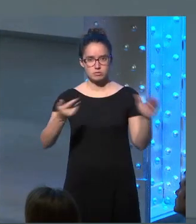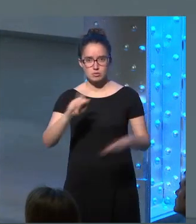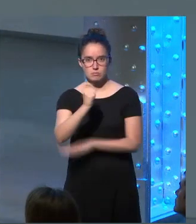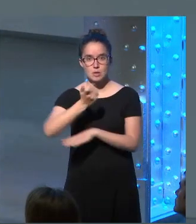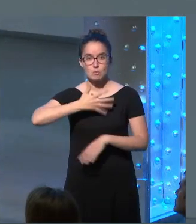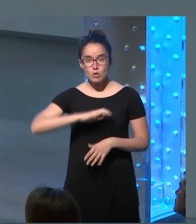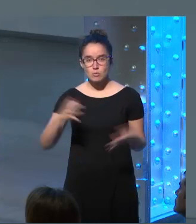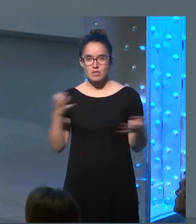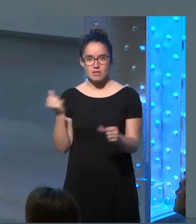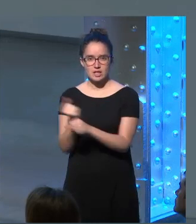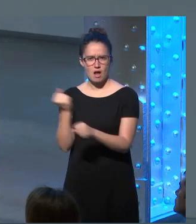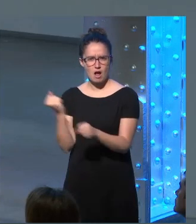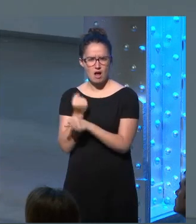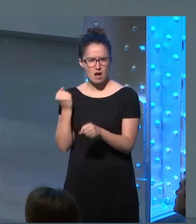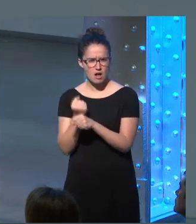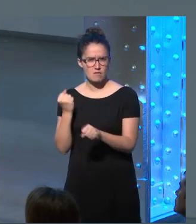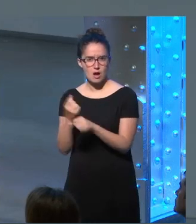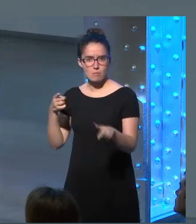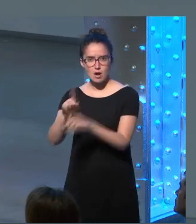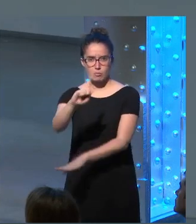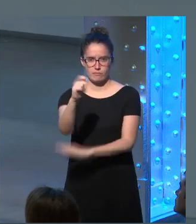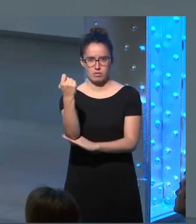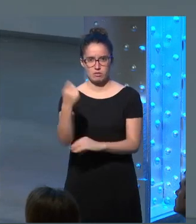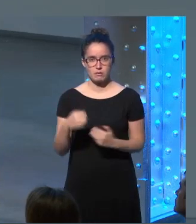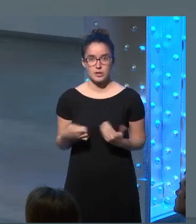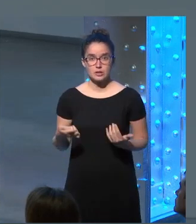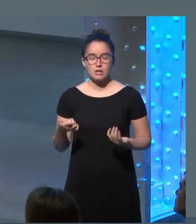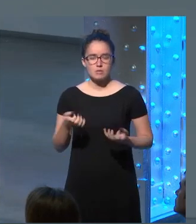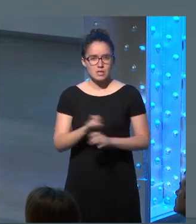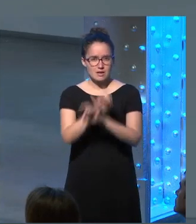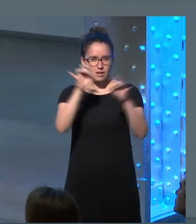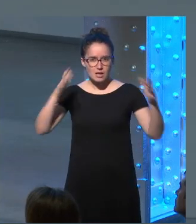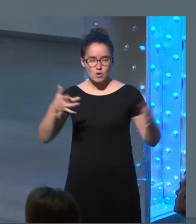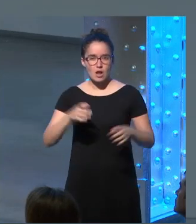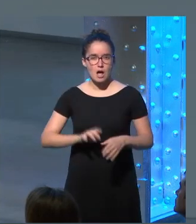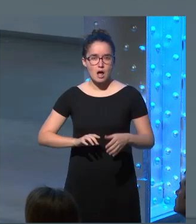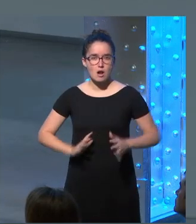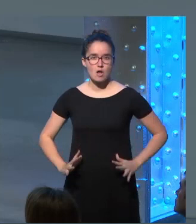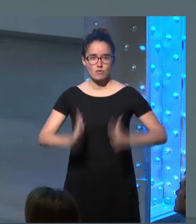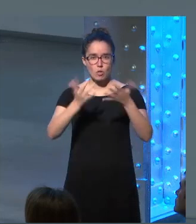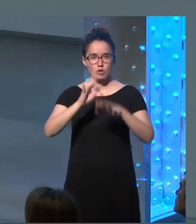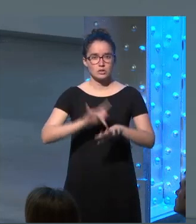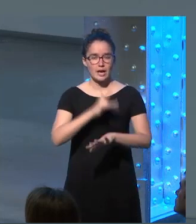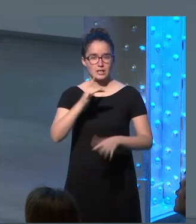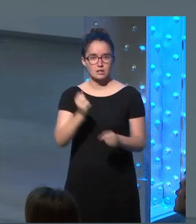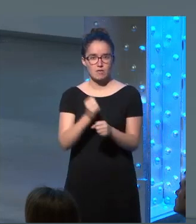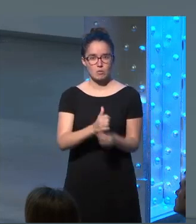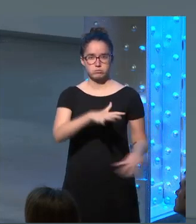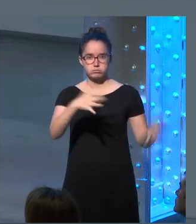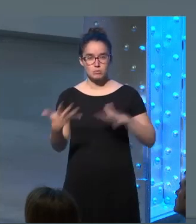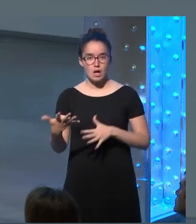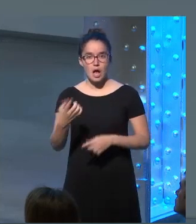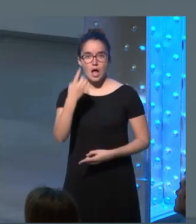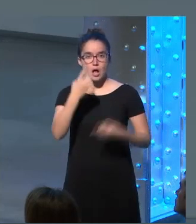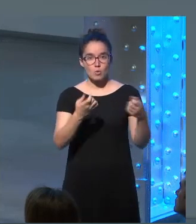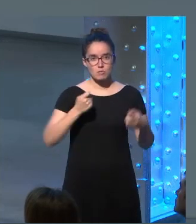and technological progress. We have to work towards them, to attain them. Digital revolution